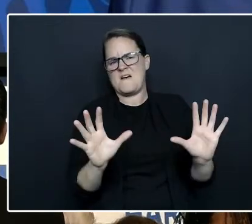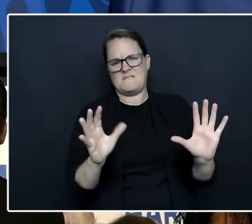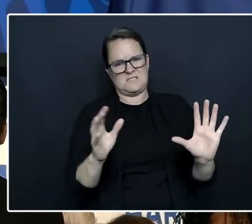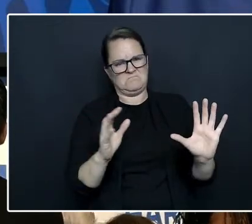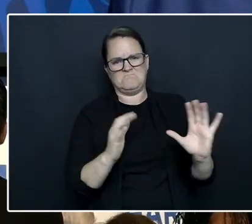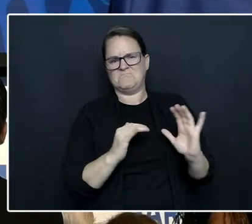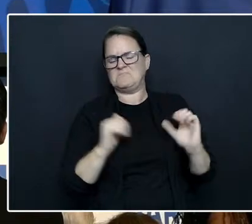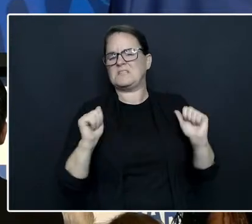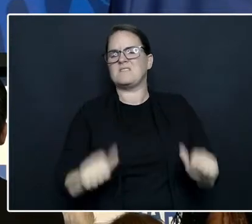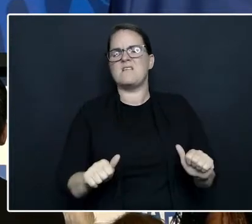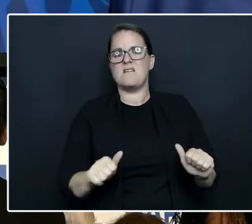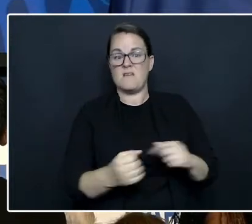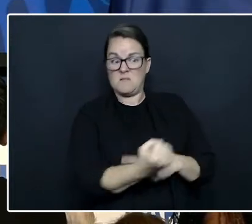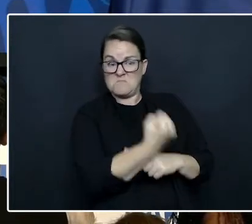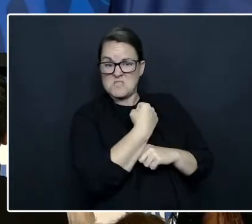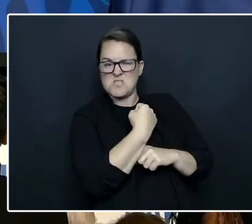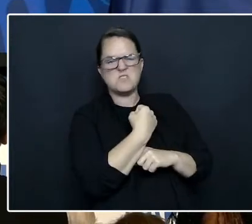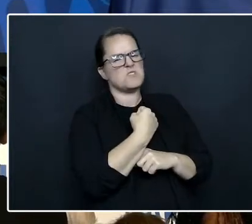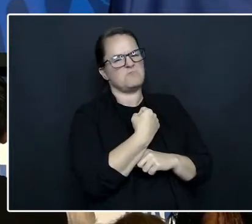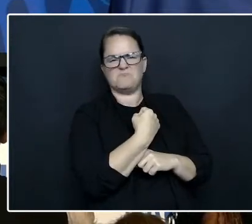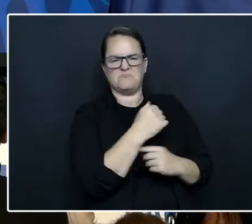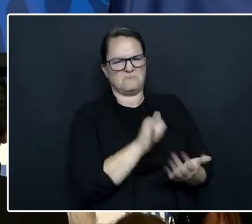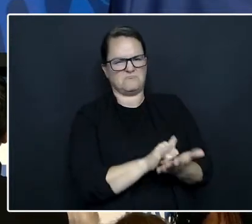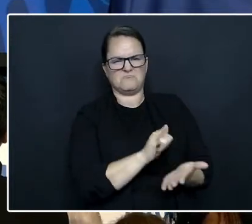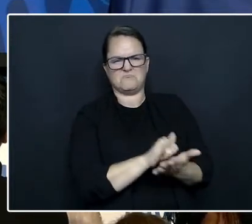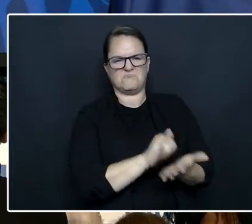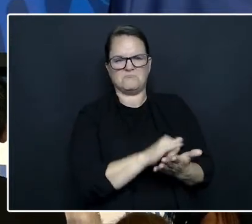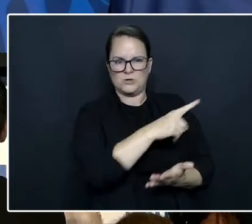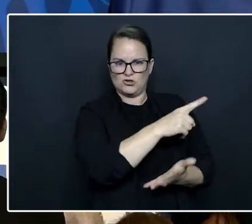She lifts us all up.